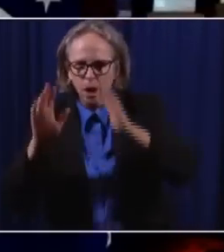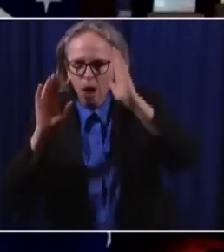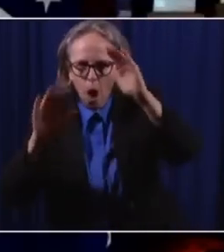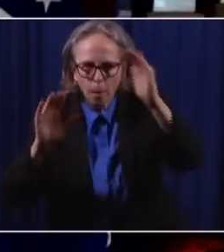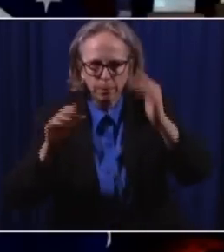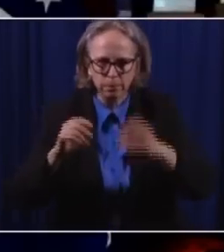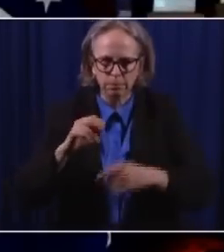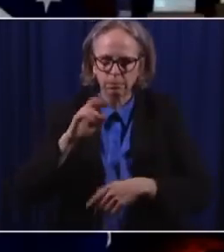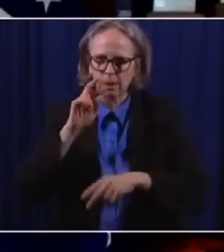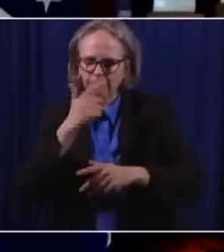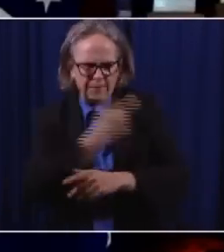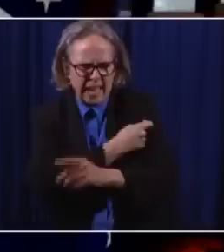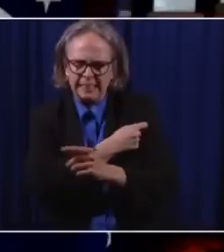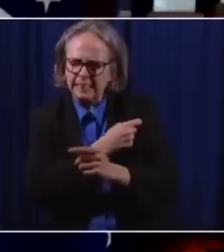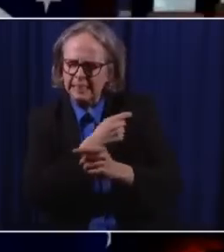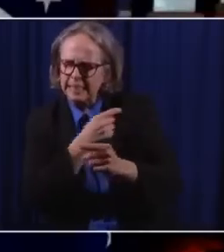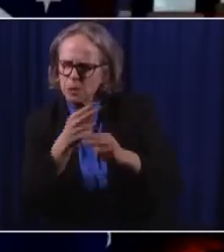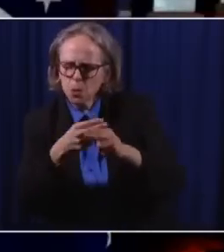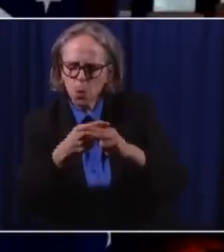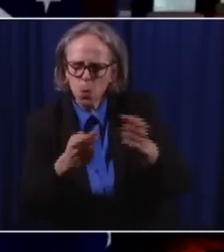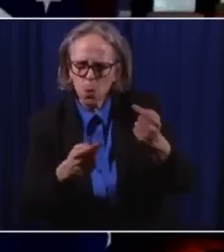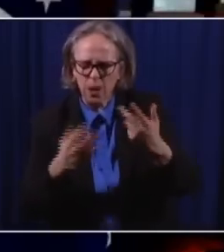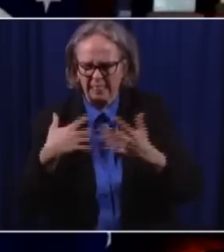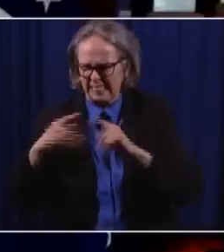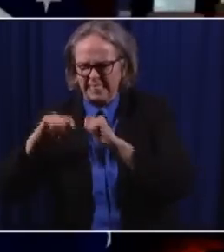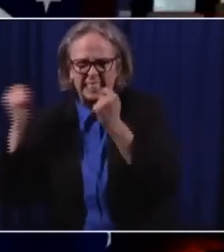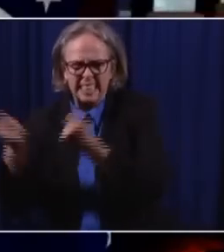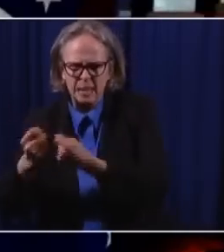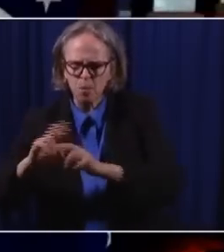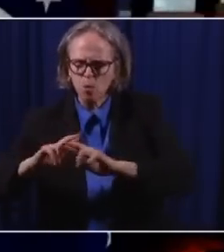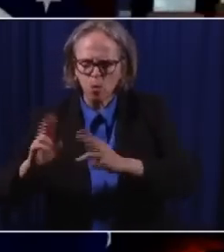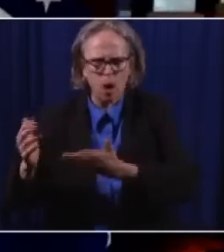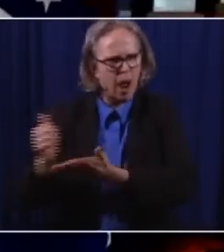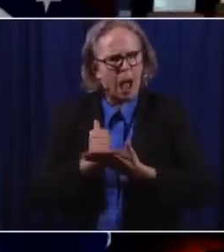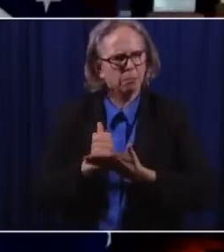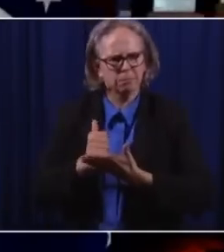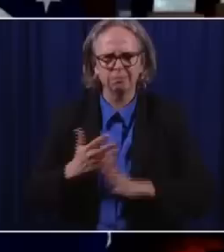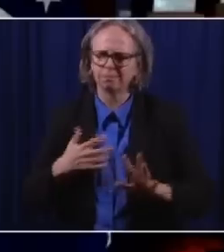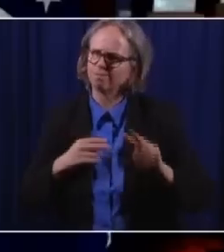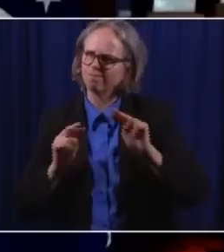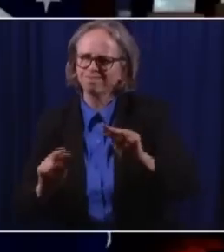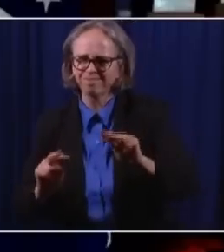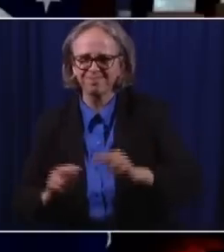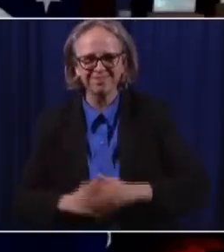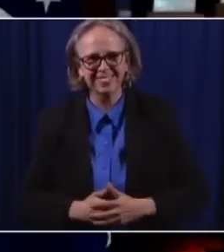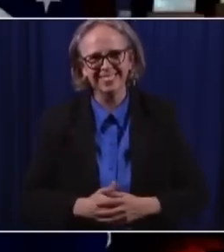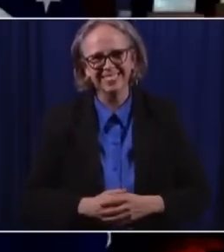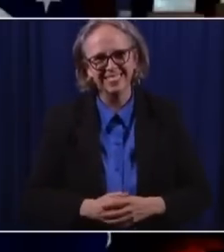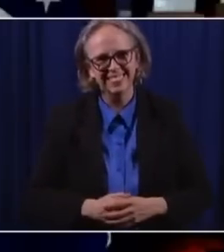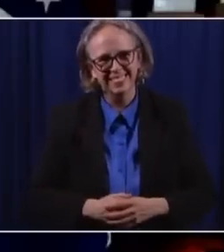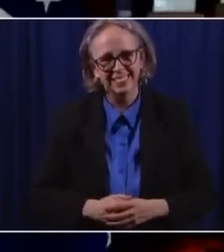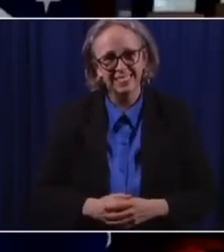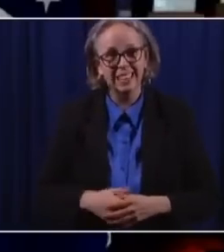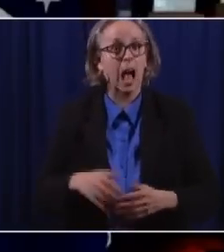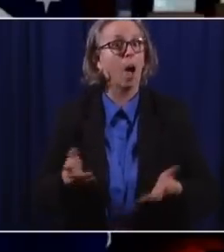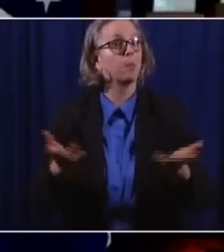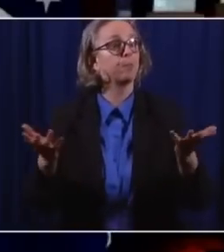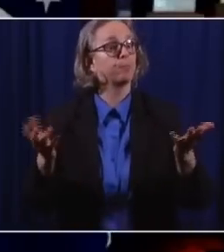to our ability to bring that home. Two quick things that I want to make aware on the economic